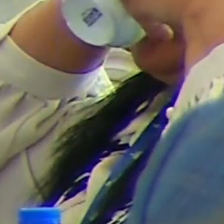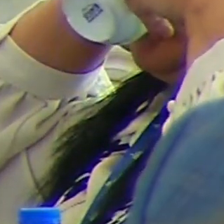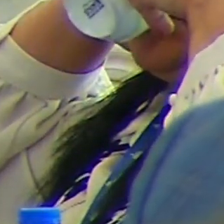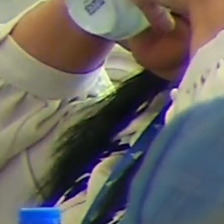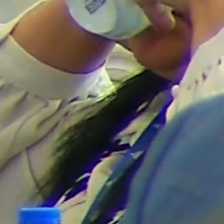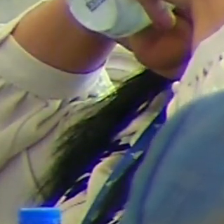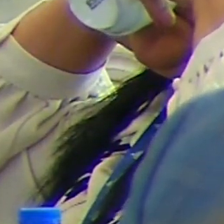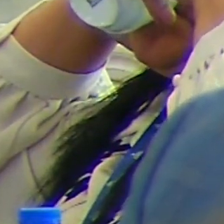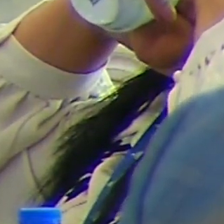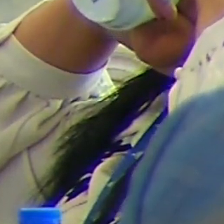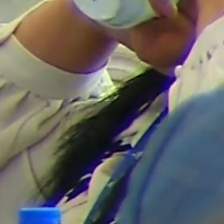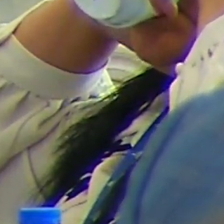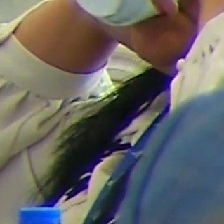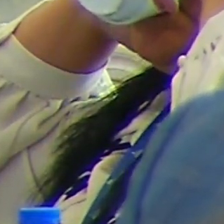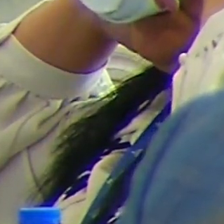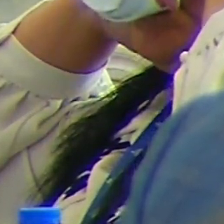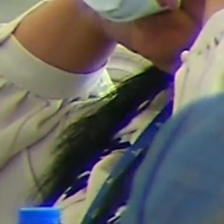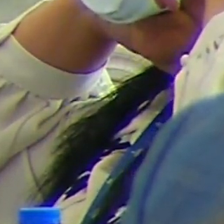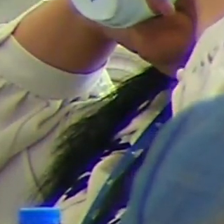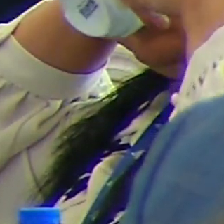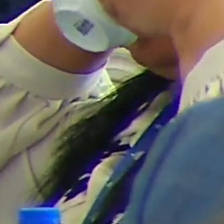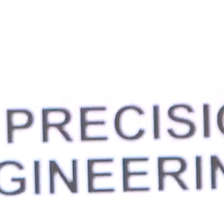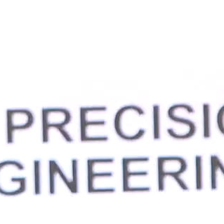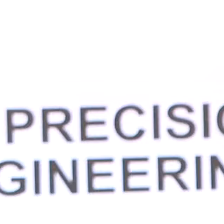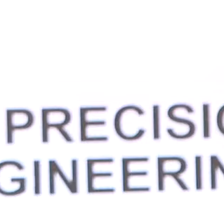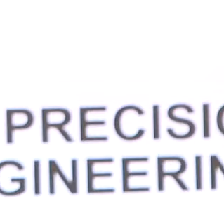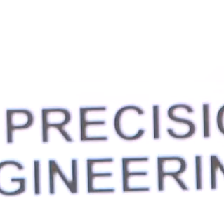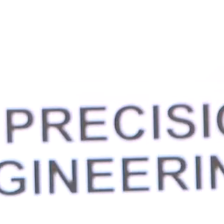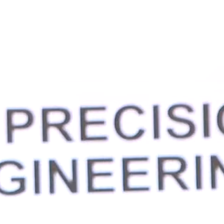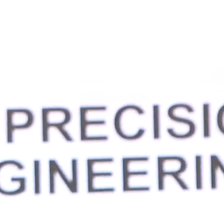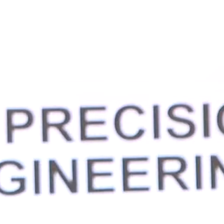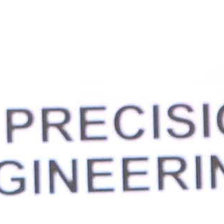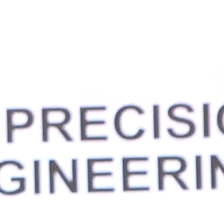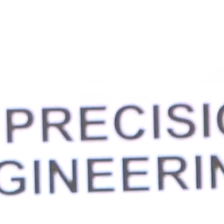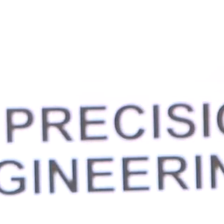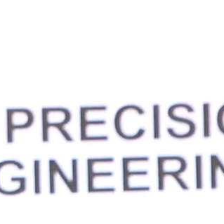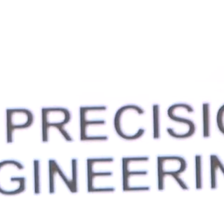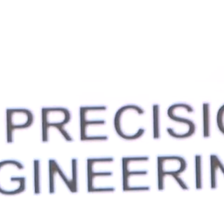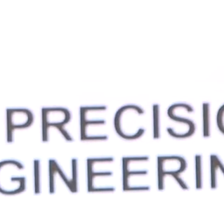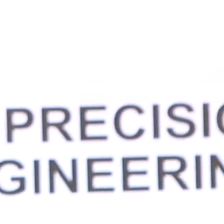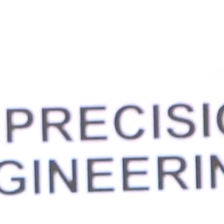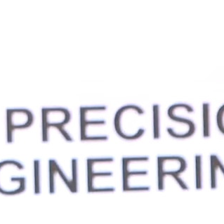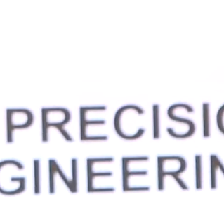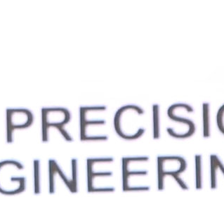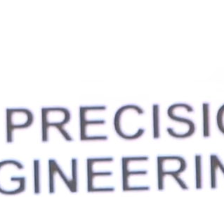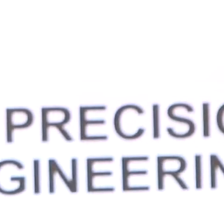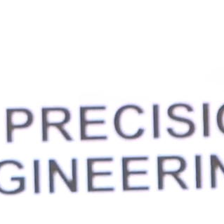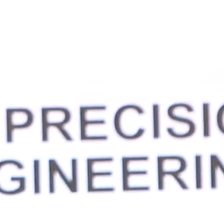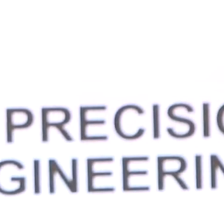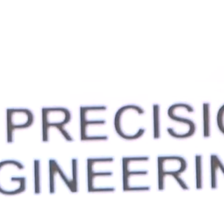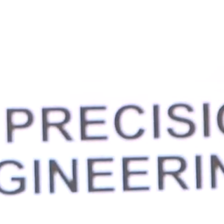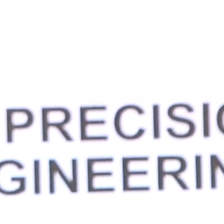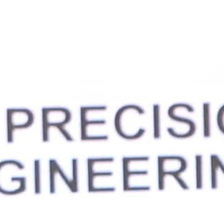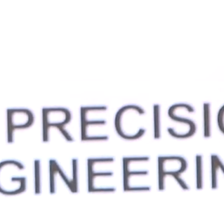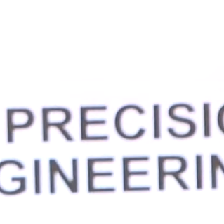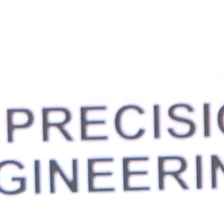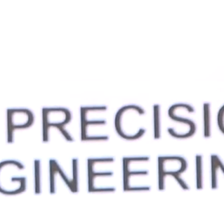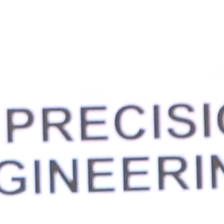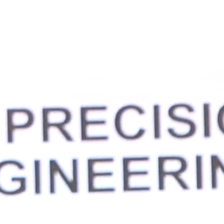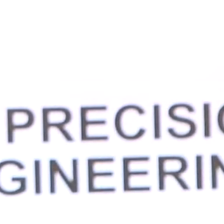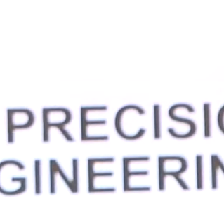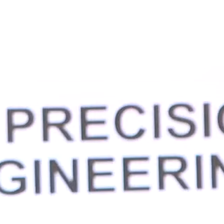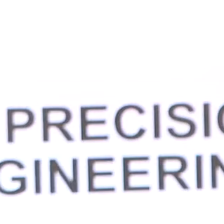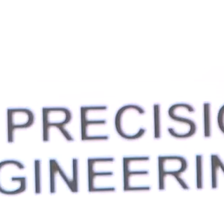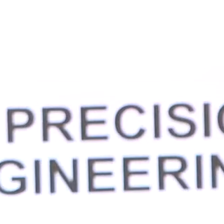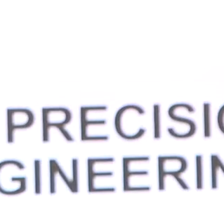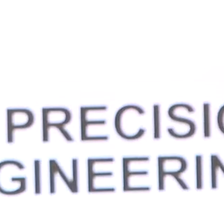in those kinds of labs, it's mainly semiconductor-based equipment, right? But it